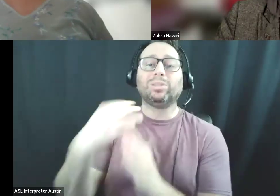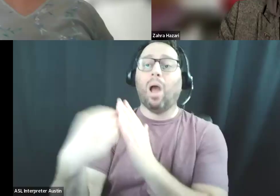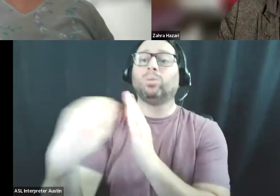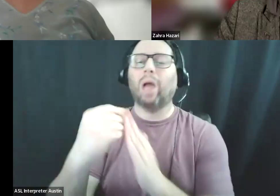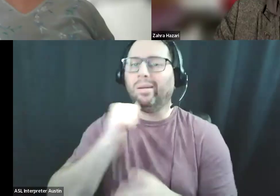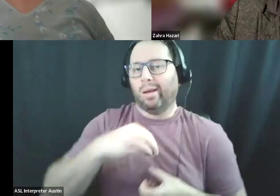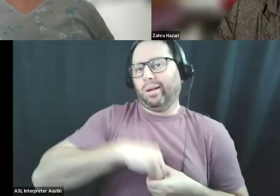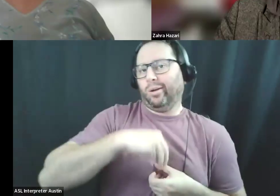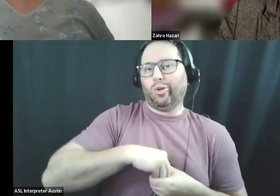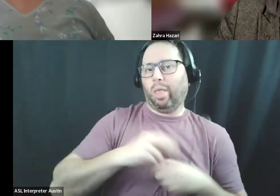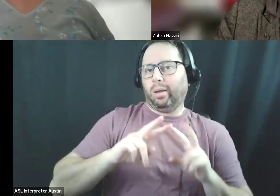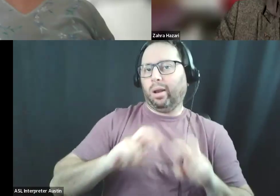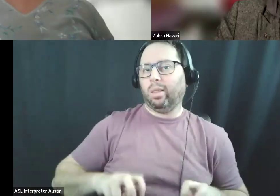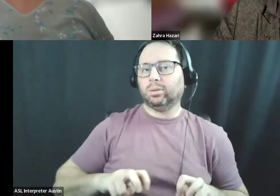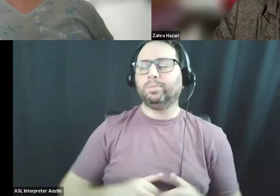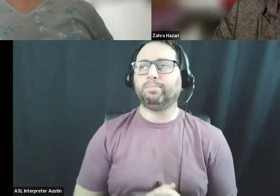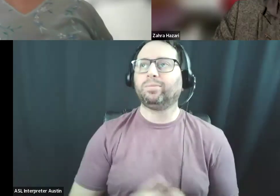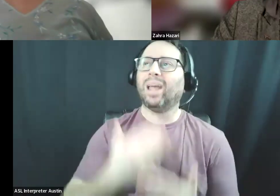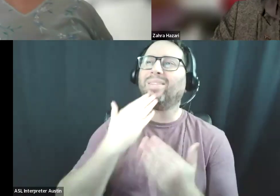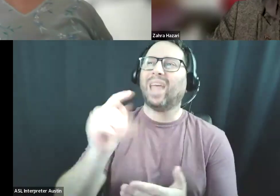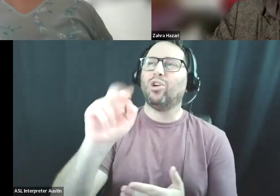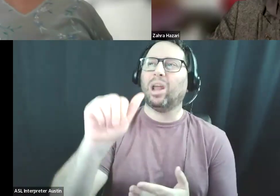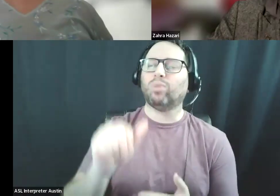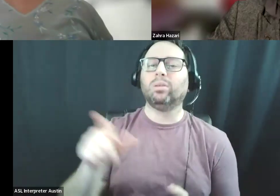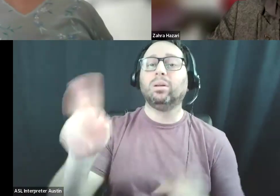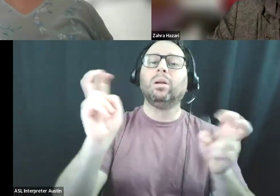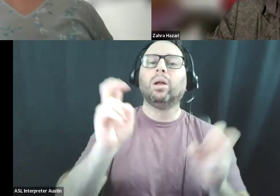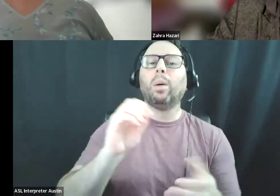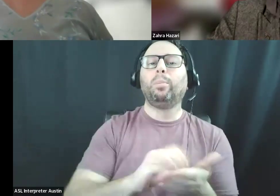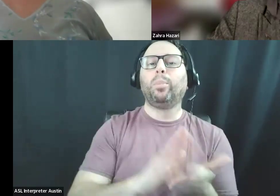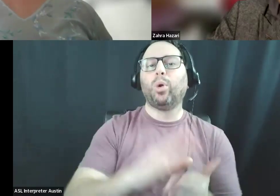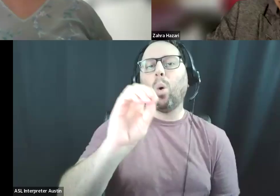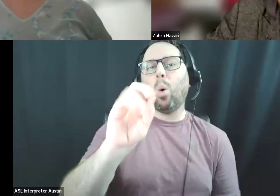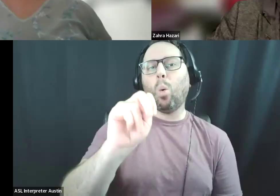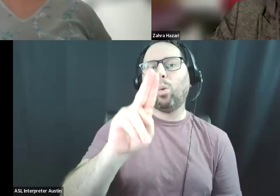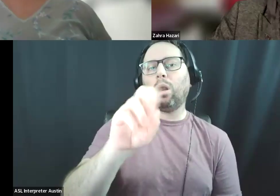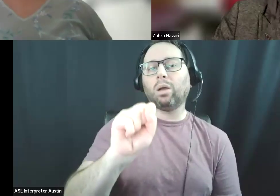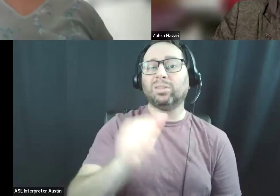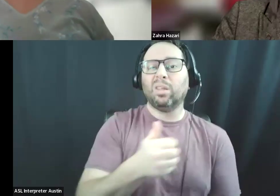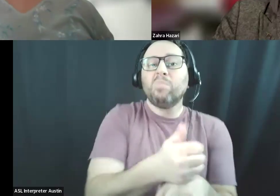Thank you, Tara. I know, putting the onus on the victim, I know, but what do we do, right?